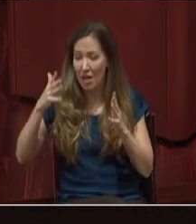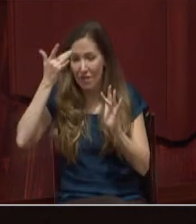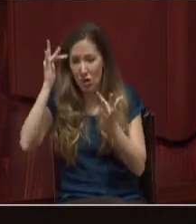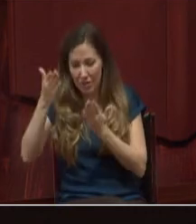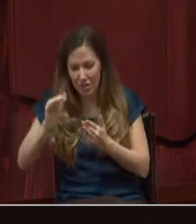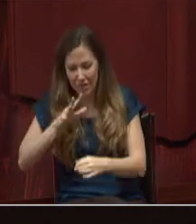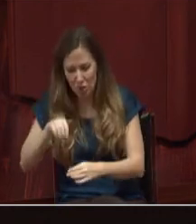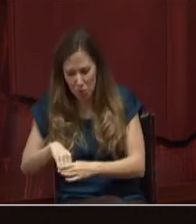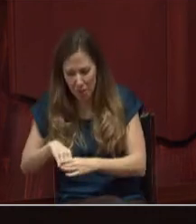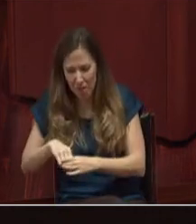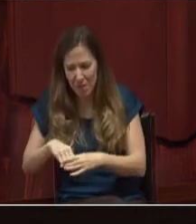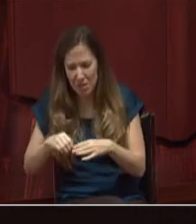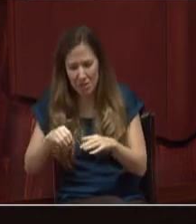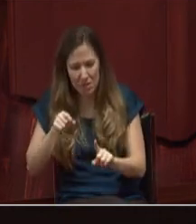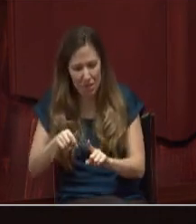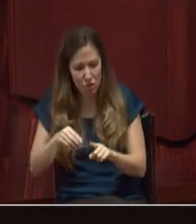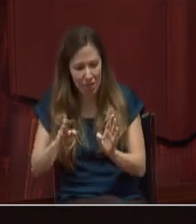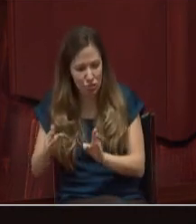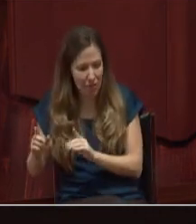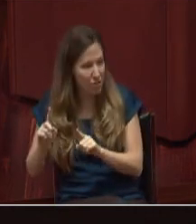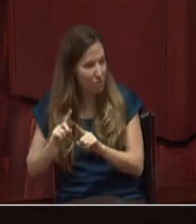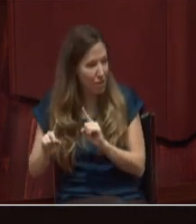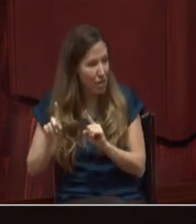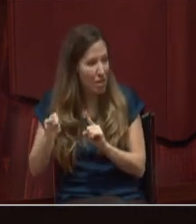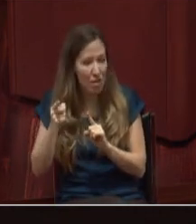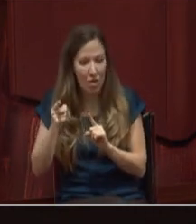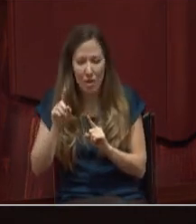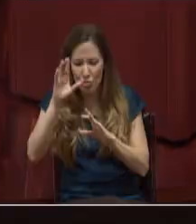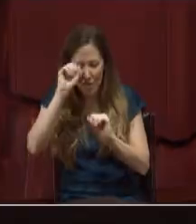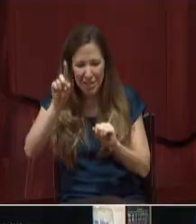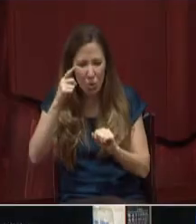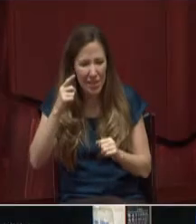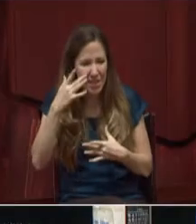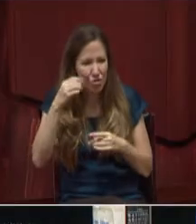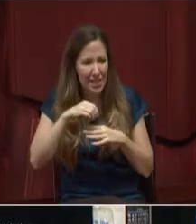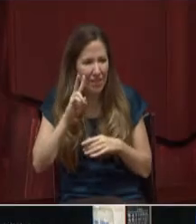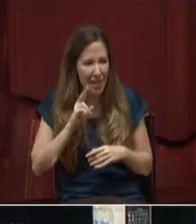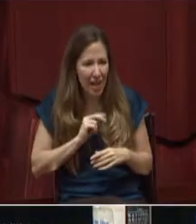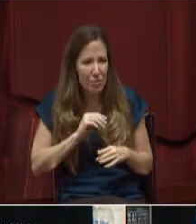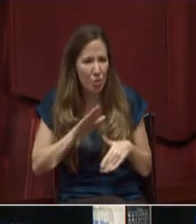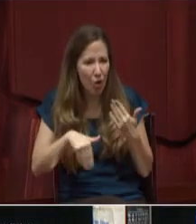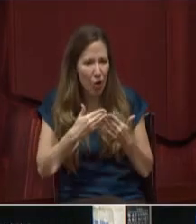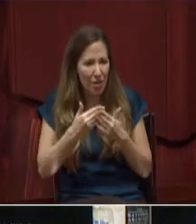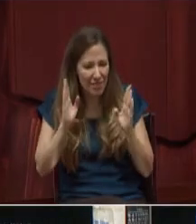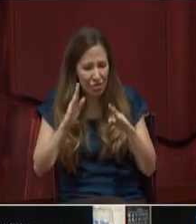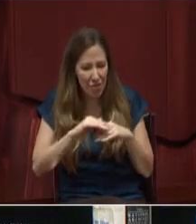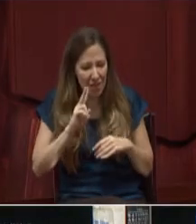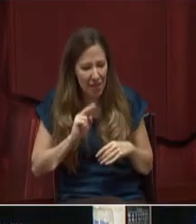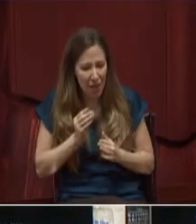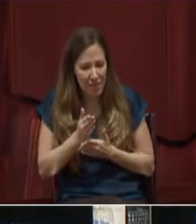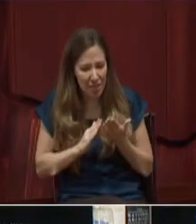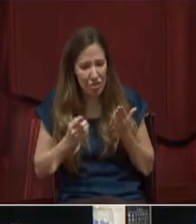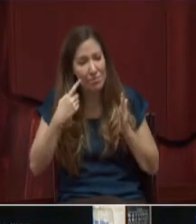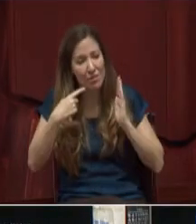signals and strategies, but the press was only interested in Vietnam, so all the questions and the attention was on the Vietnam section. But, for